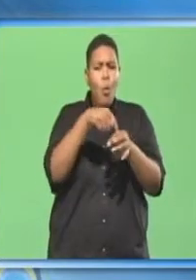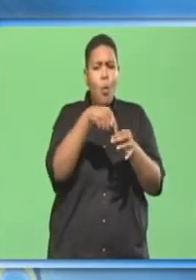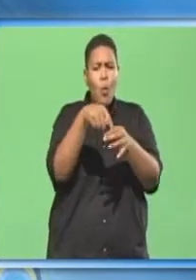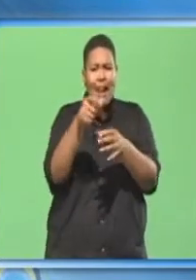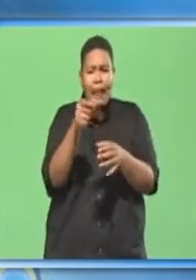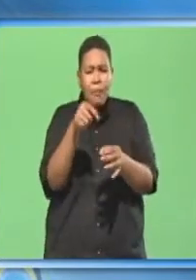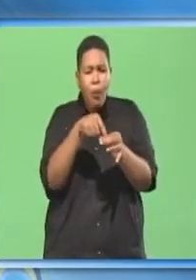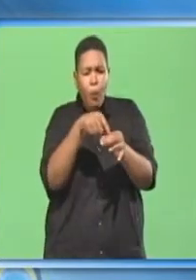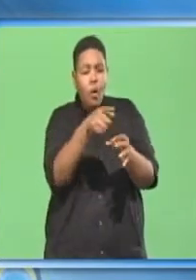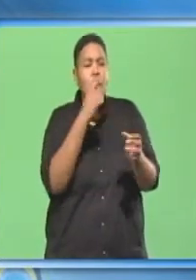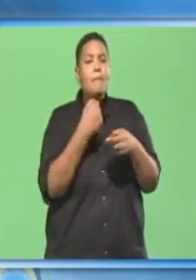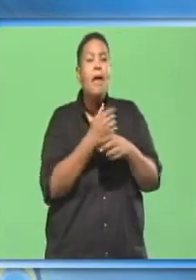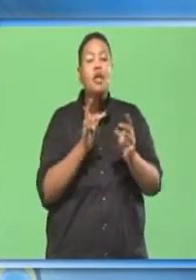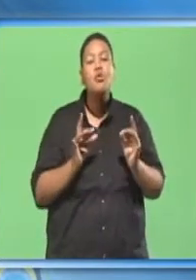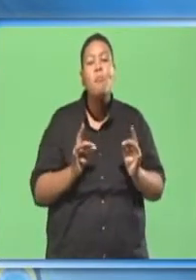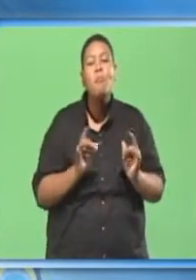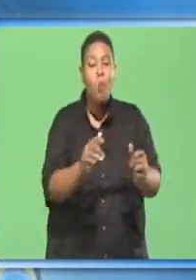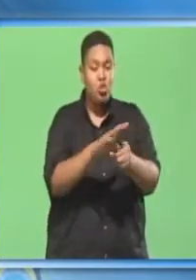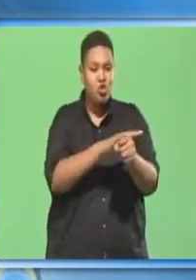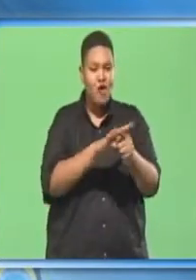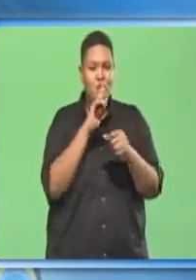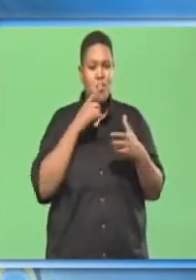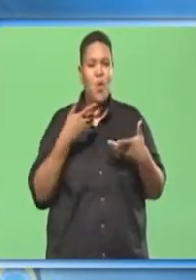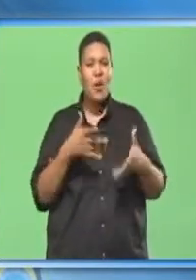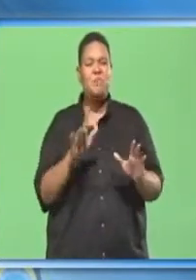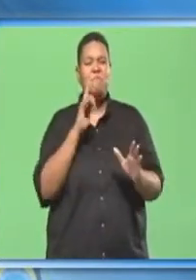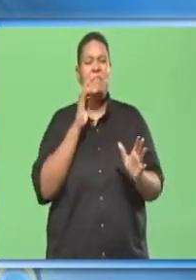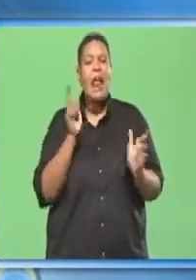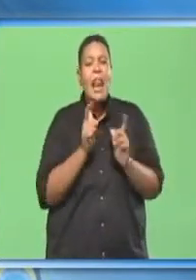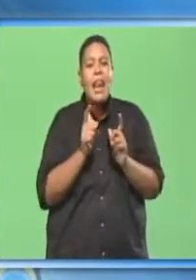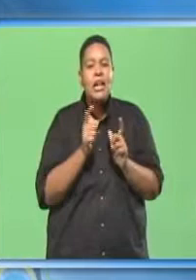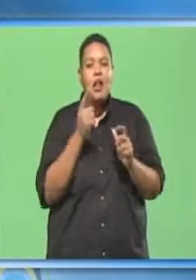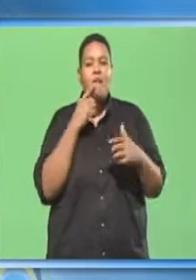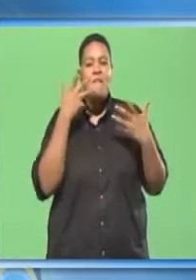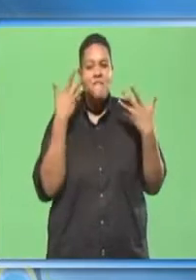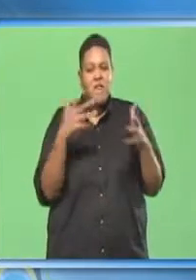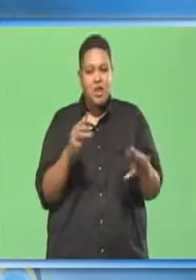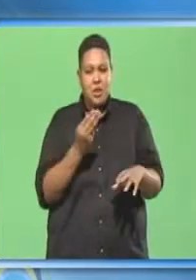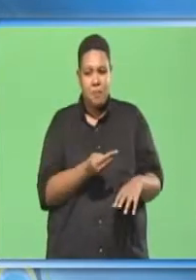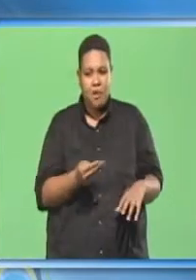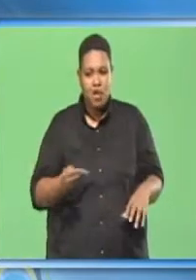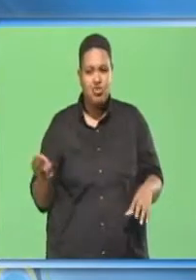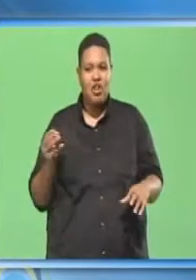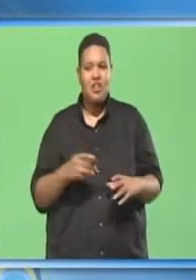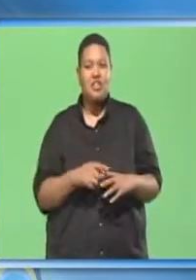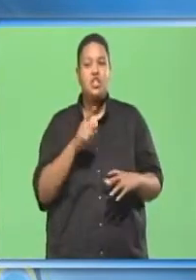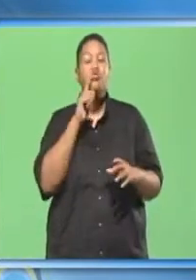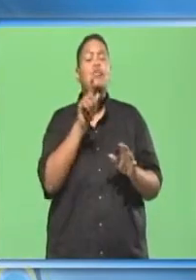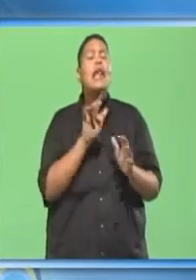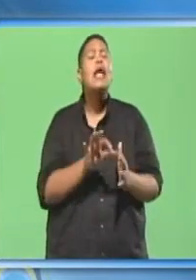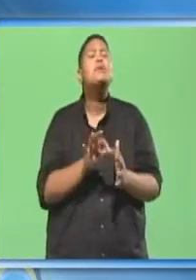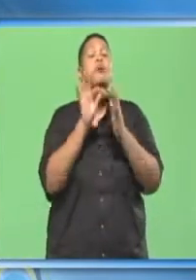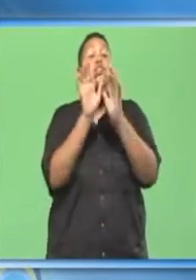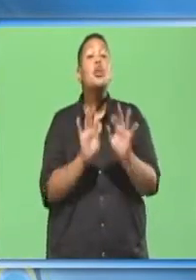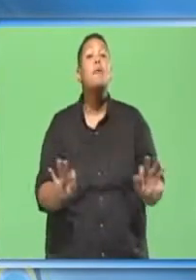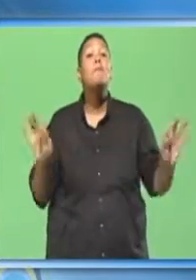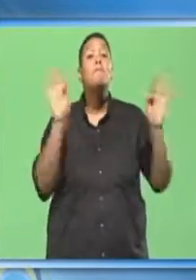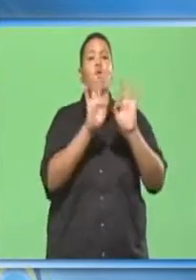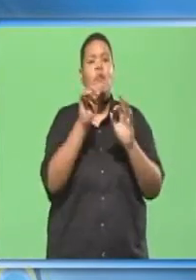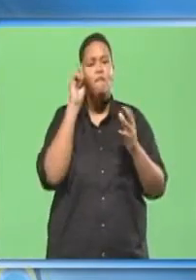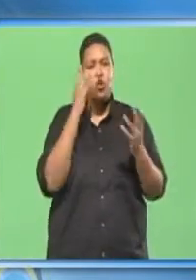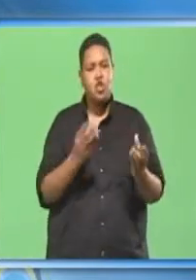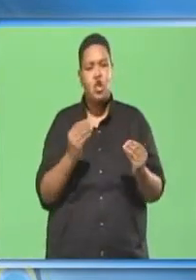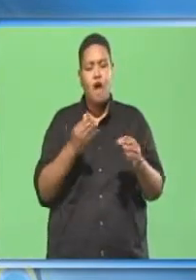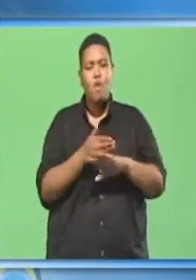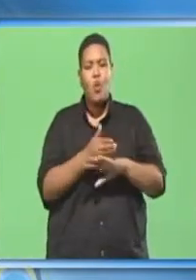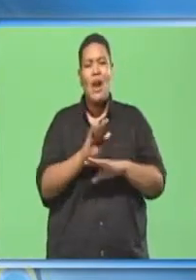completely smooth surface that will absorb relatively little of the finishing material. It is especially important in softwood,